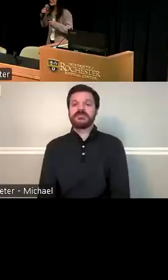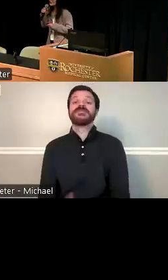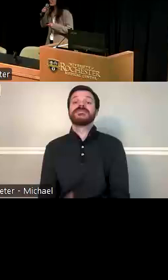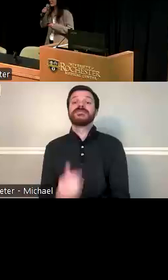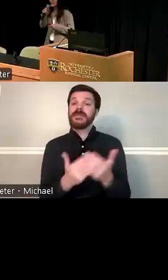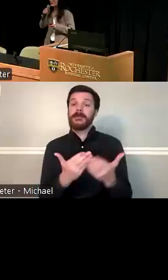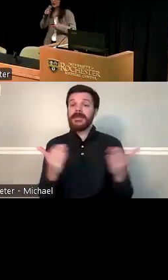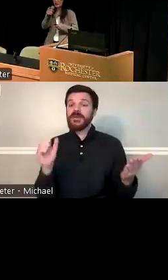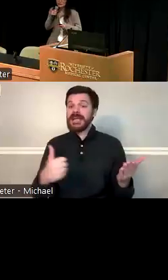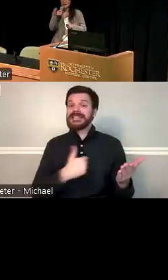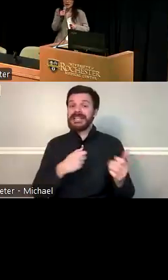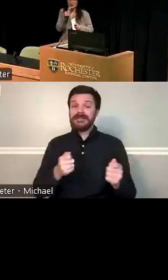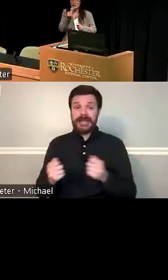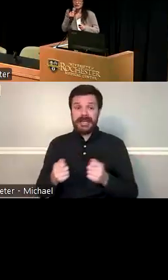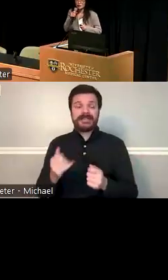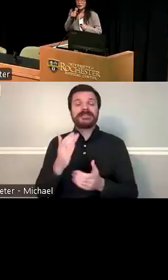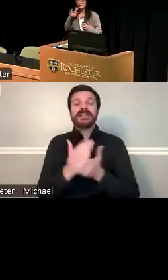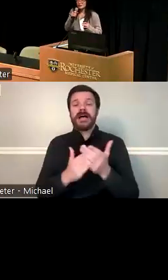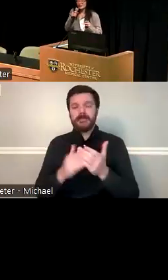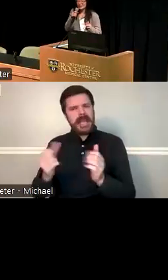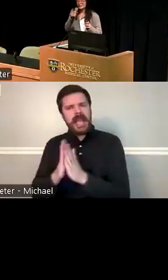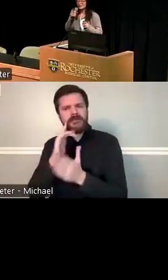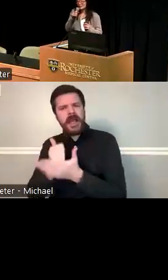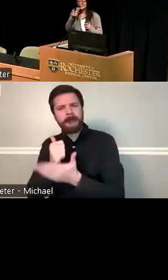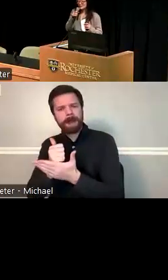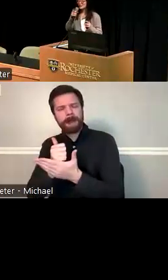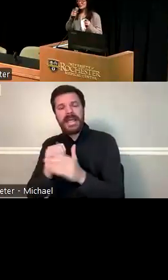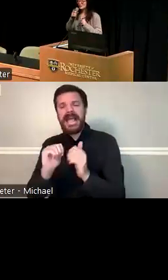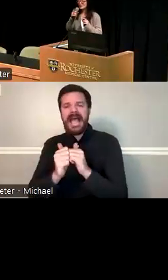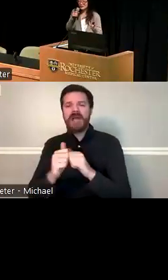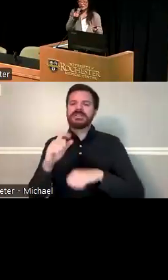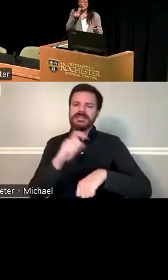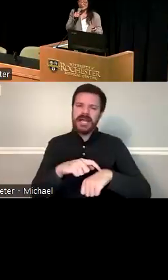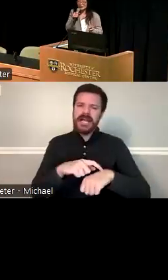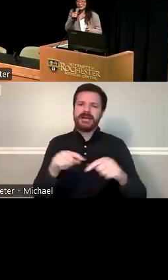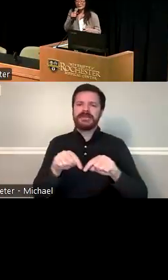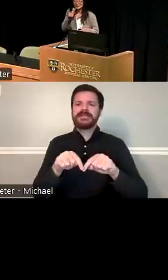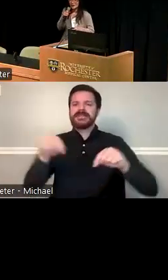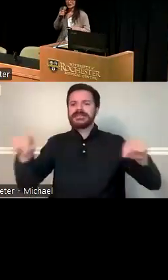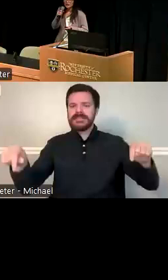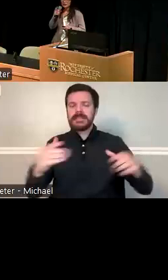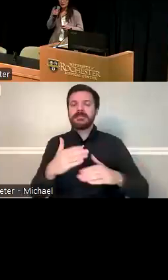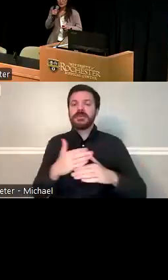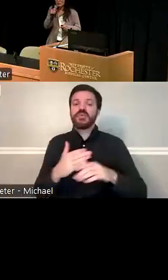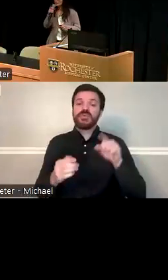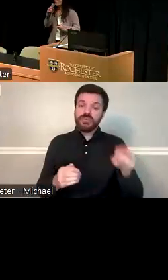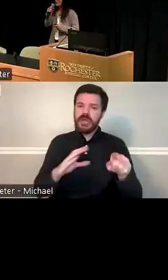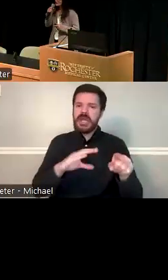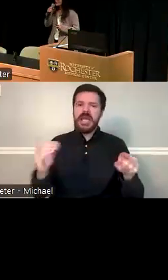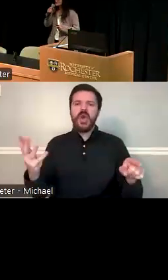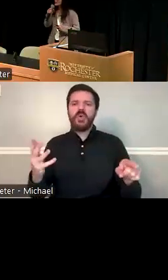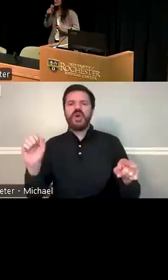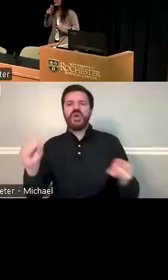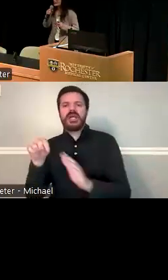other things you can ask for help, and then ways to put time and distance between you and the lethal means. And then we have a module on